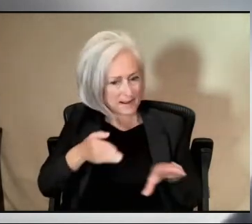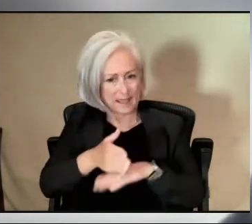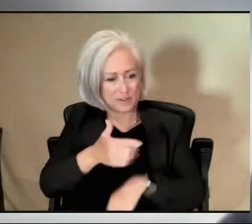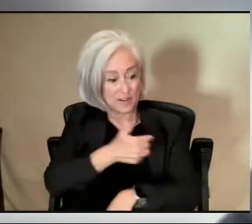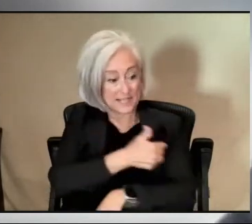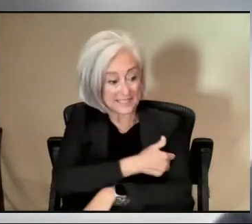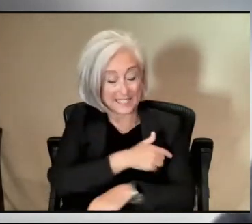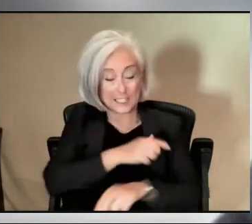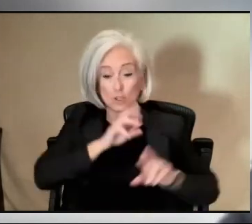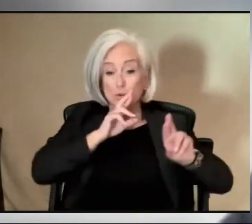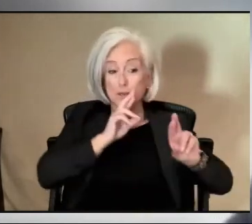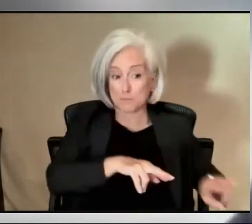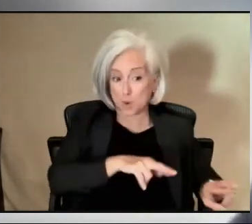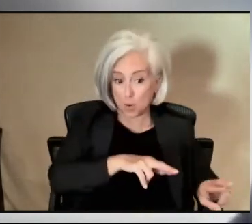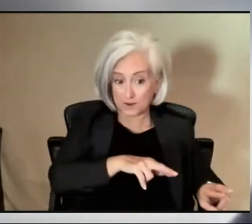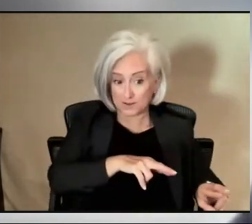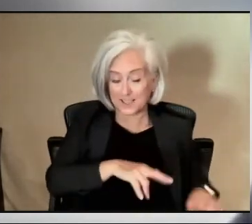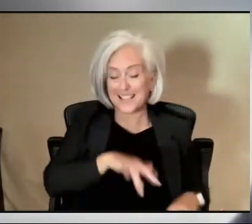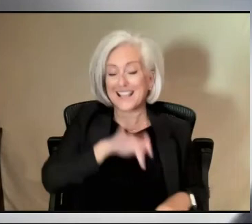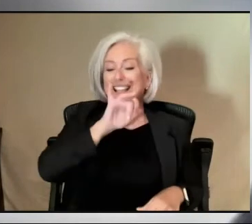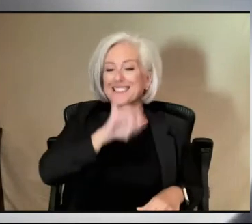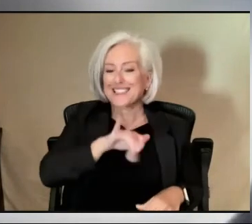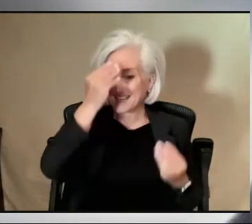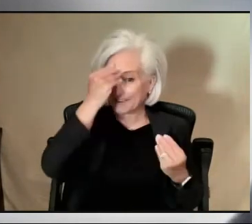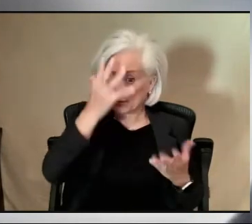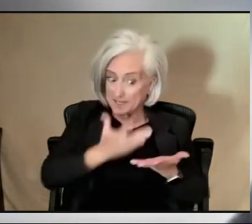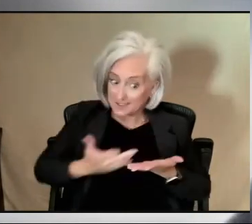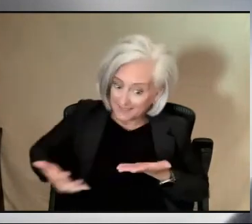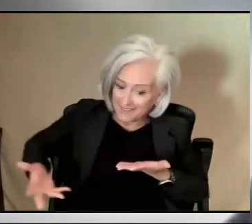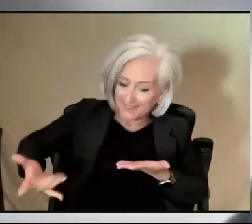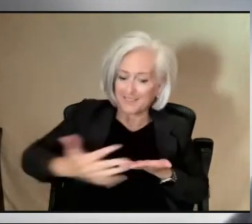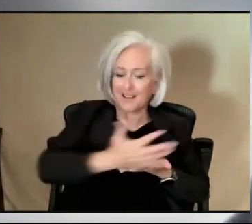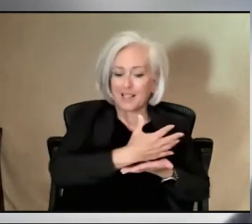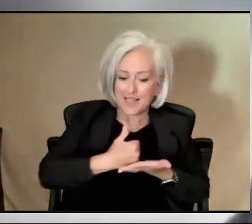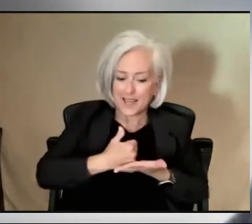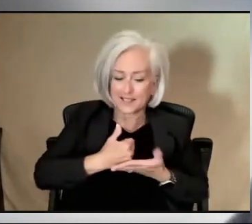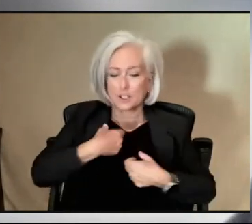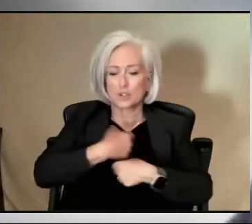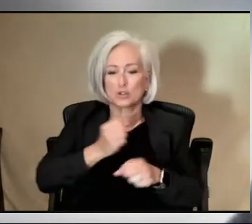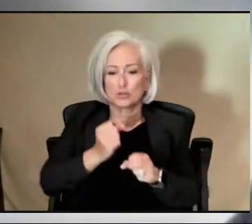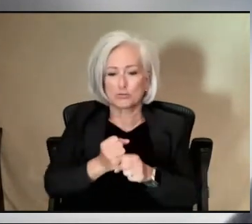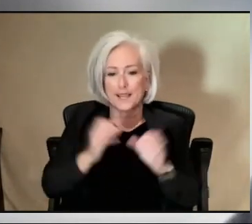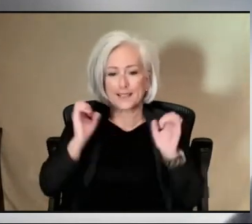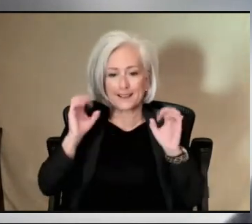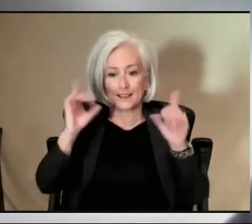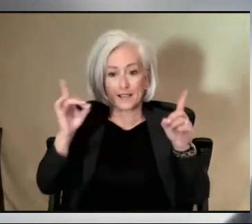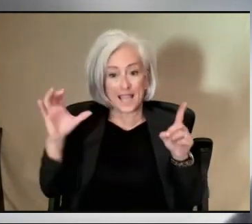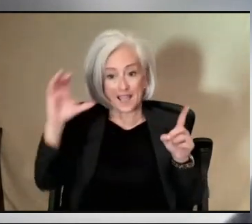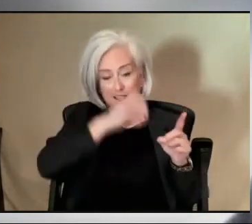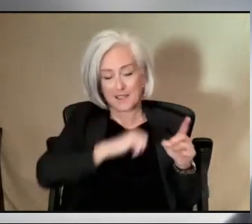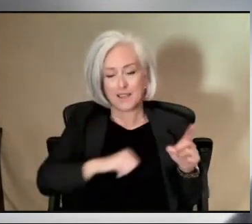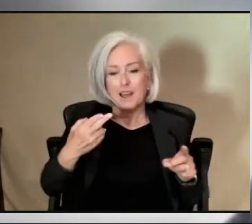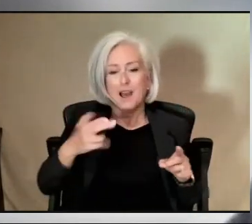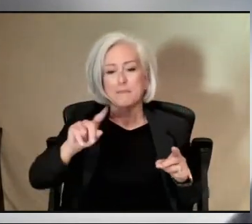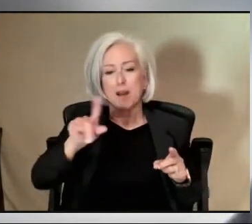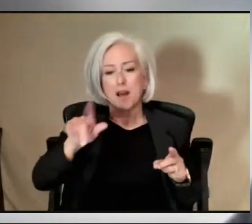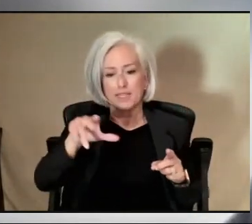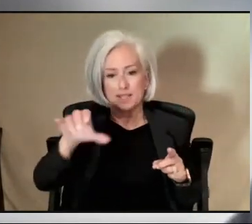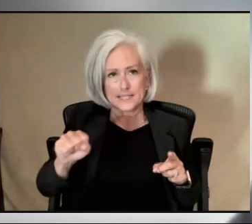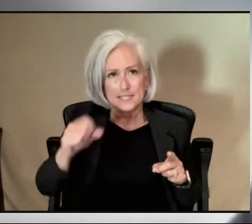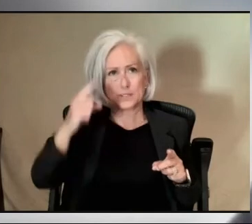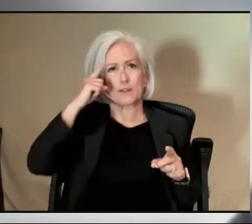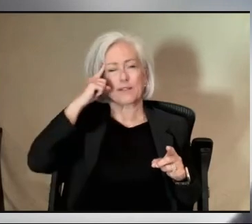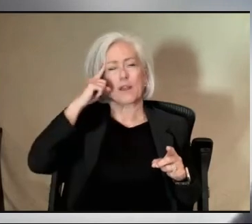that collection of reports then forms a hypothesis. Maybe this is a side effect. And so